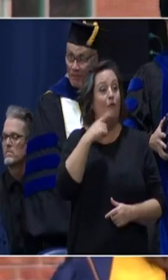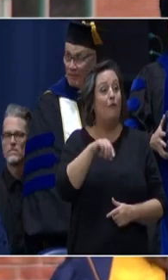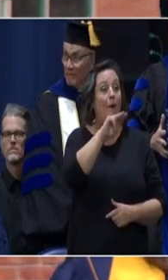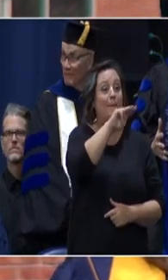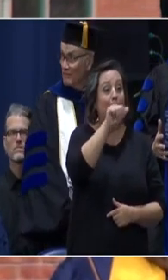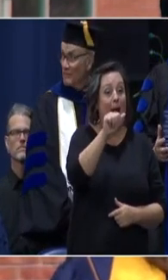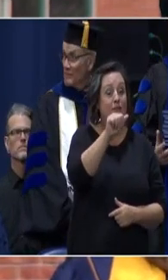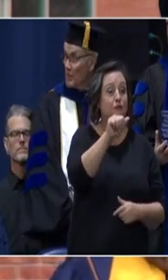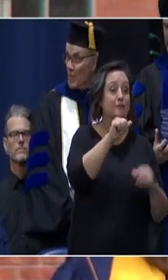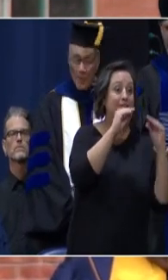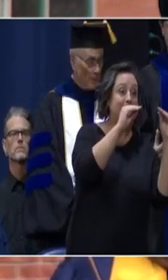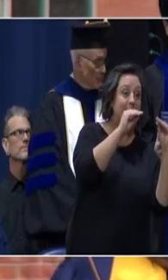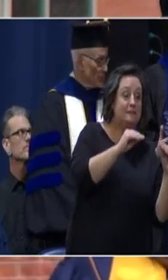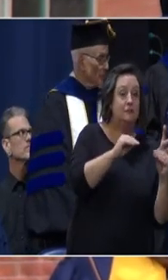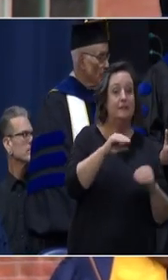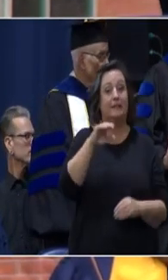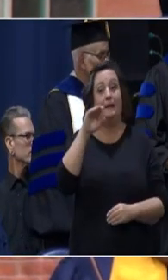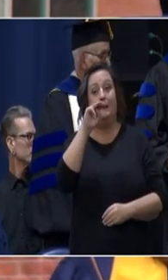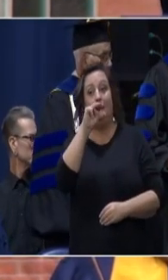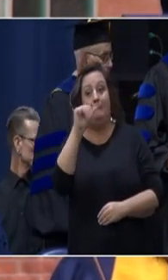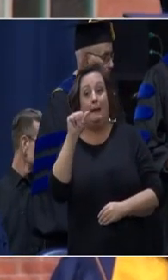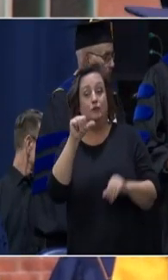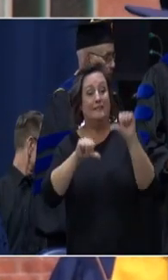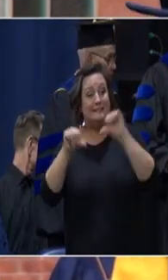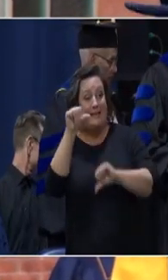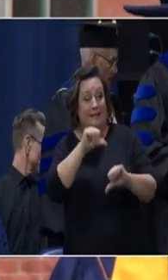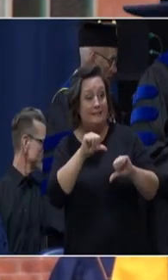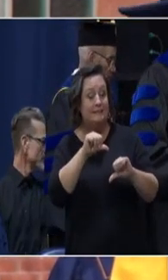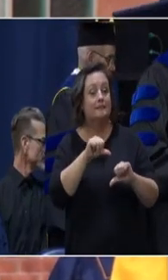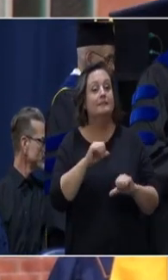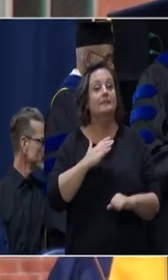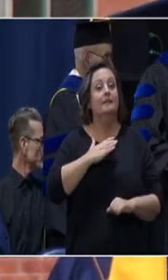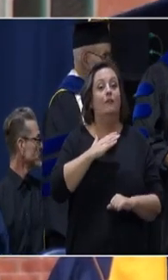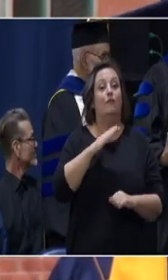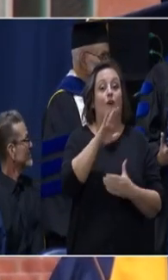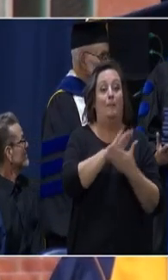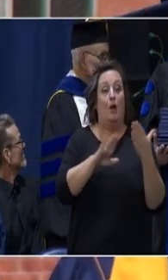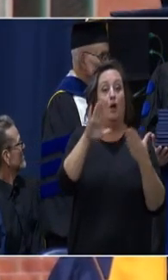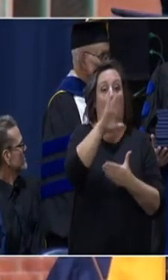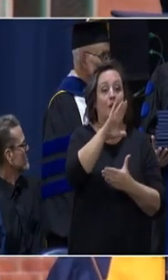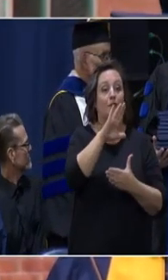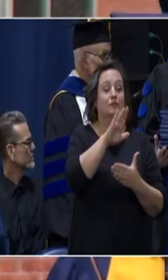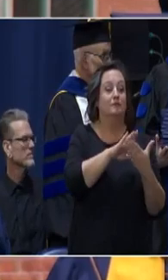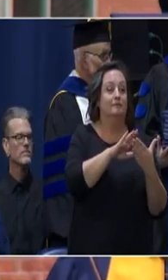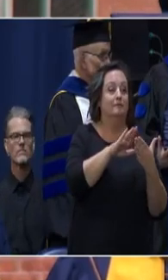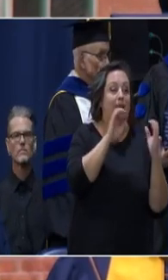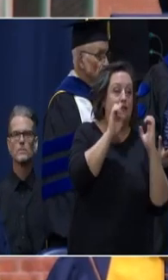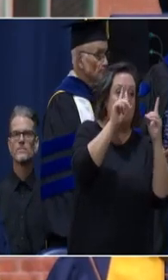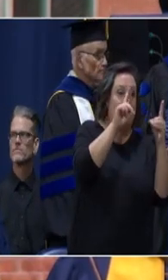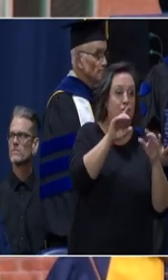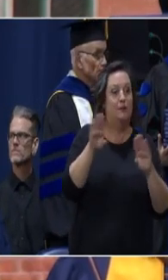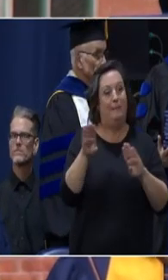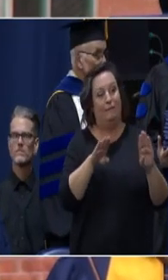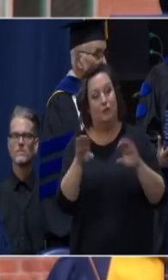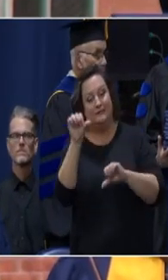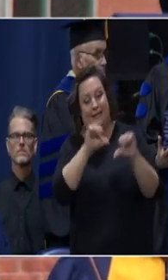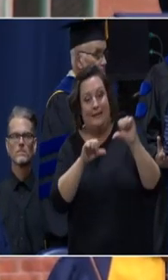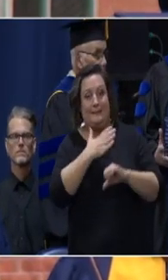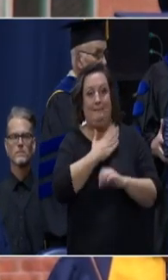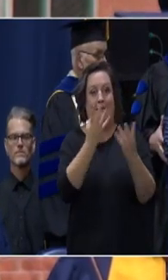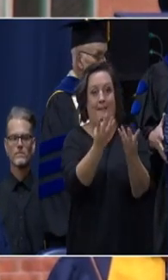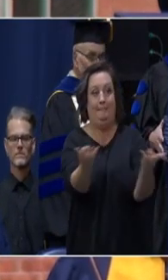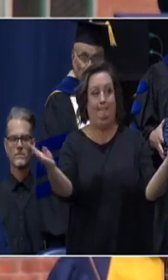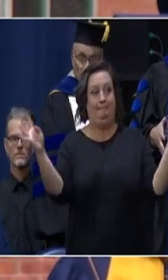Master of Arts in Teaching, and Master of Science degrees from the College of Education and Behavioral Sciences please come forward to receive your diplomas.